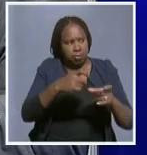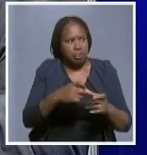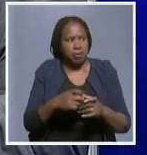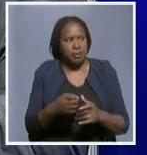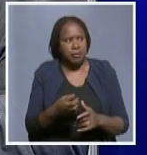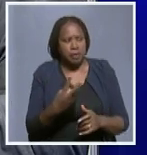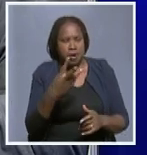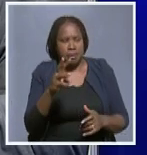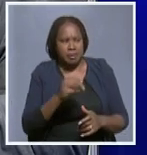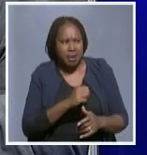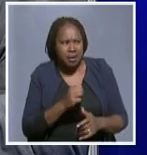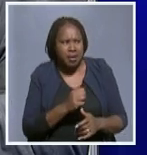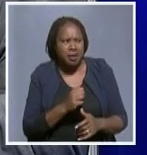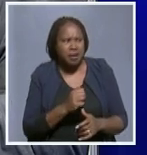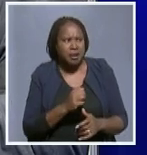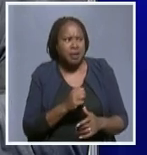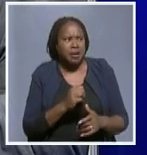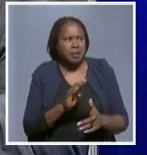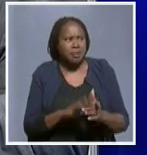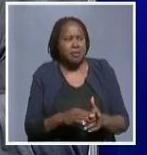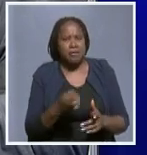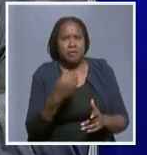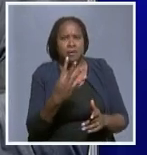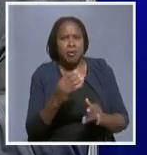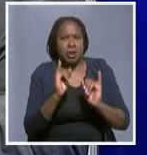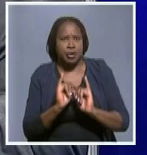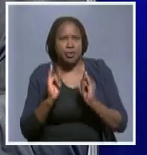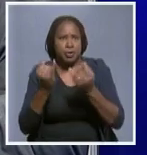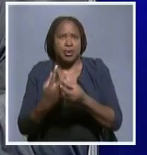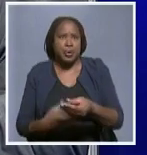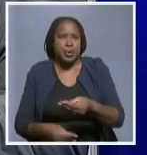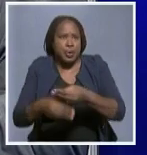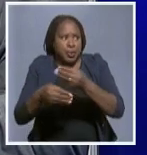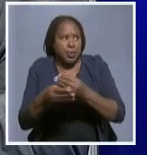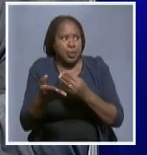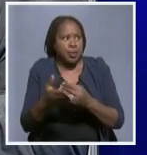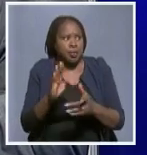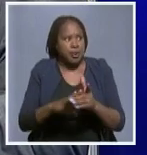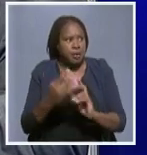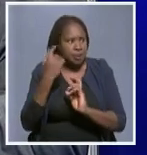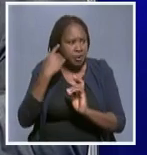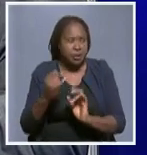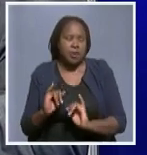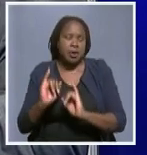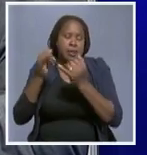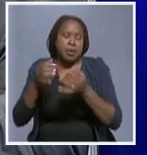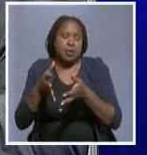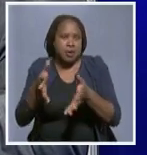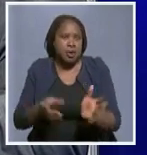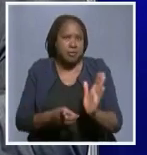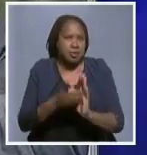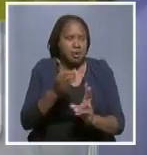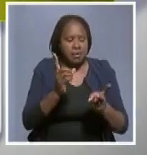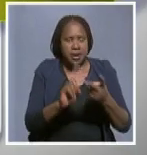for 3 million, and it was 4 institutions that contributed to that in the name of the Ministry of Urban and Rural Development,